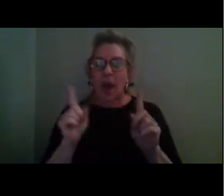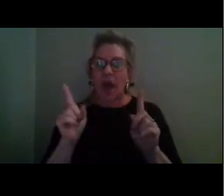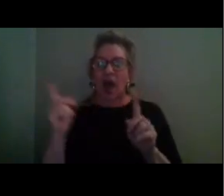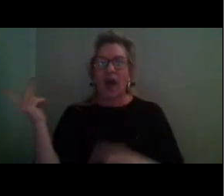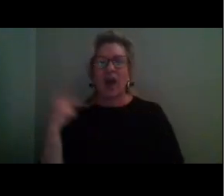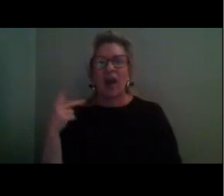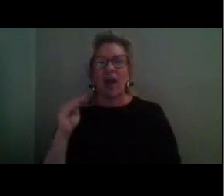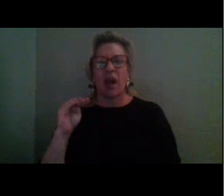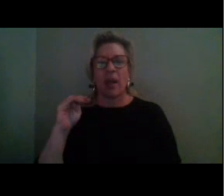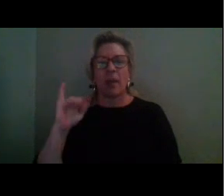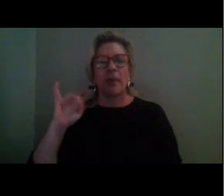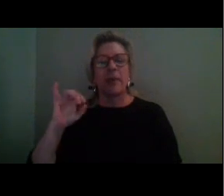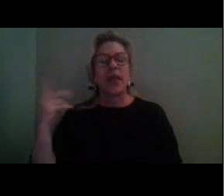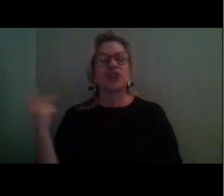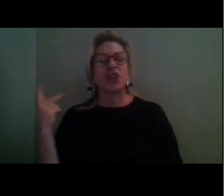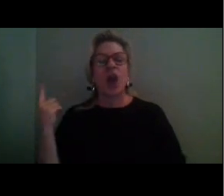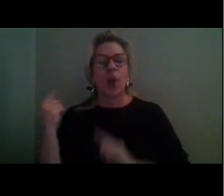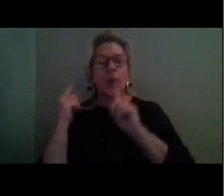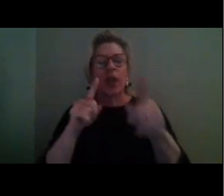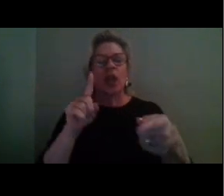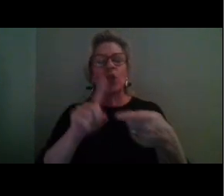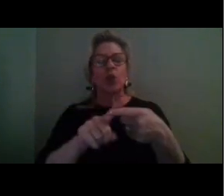attended the Vulnerable Road Users